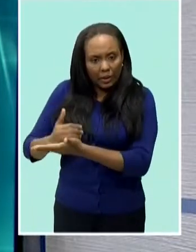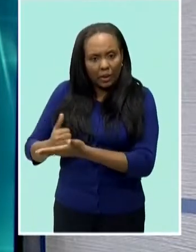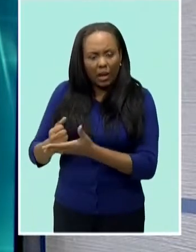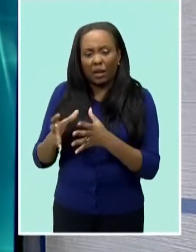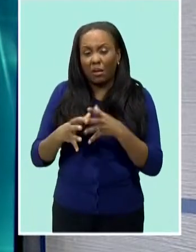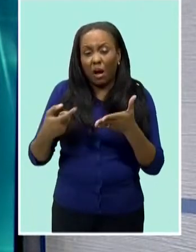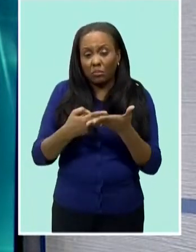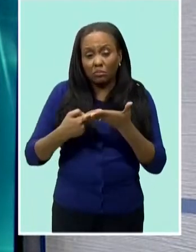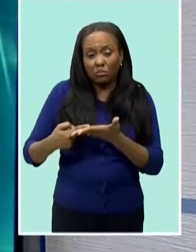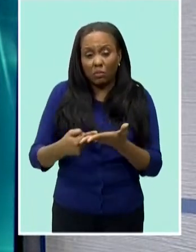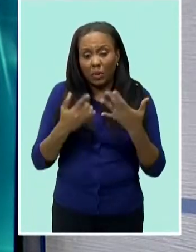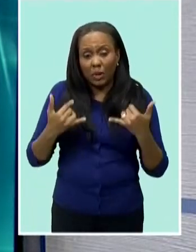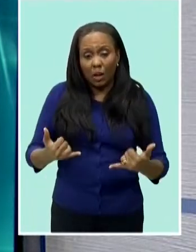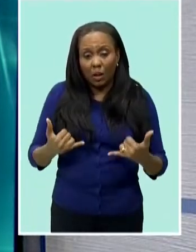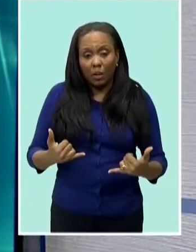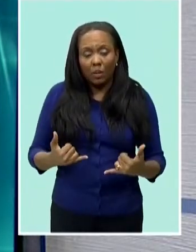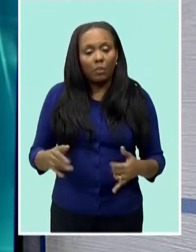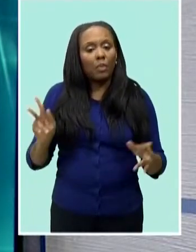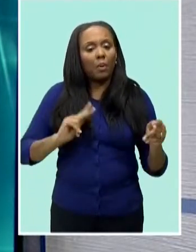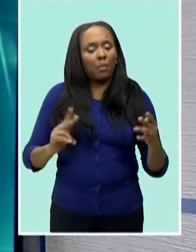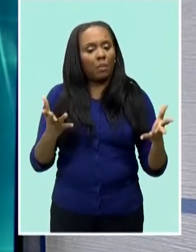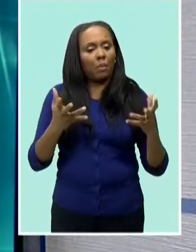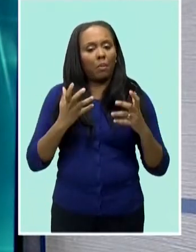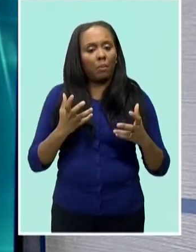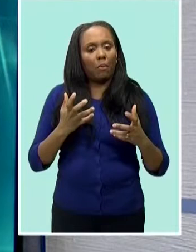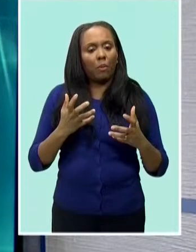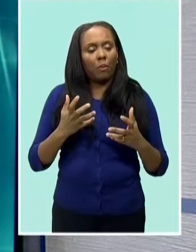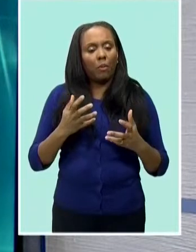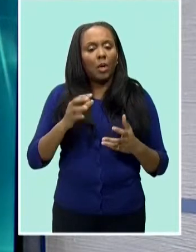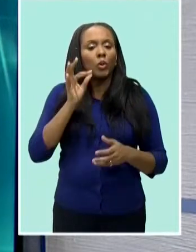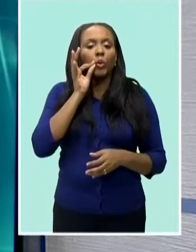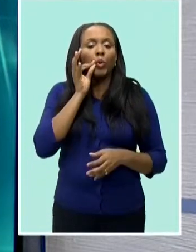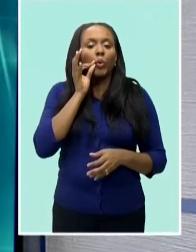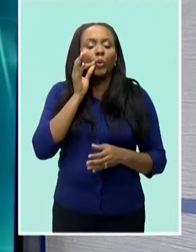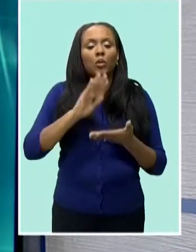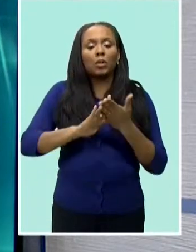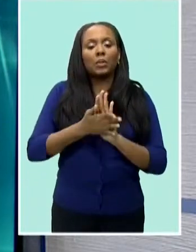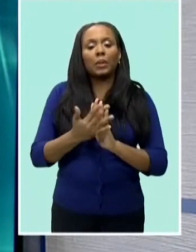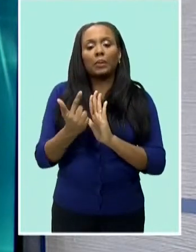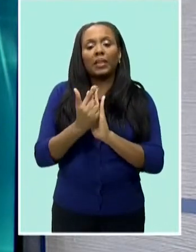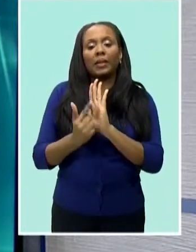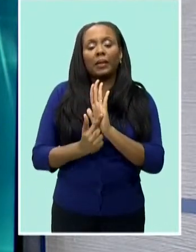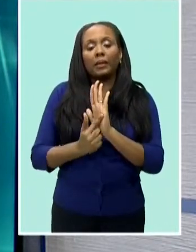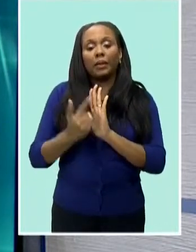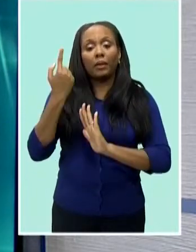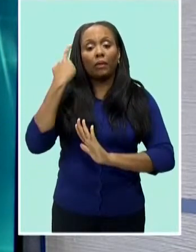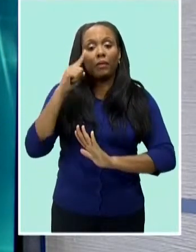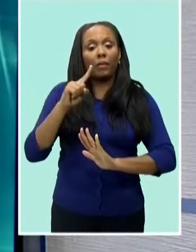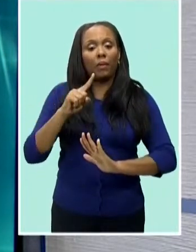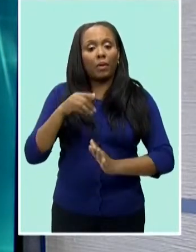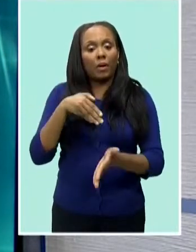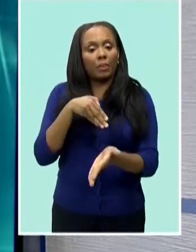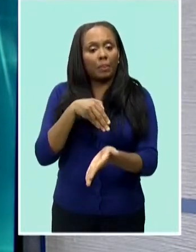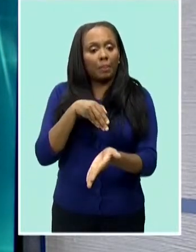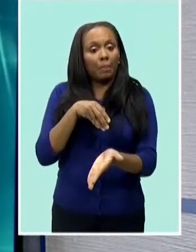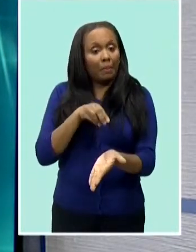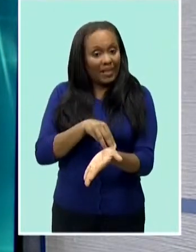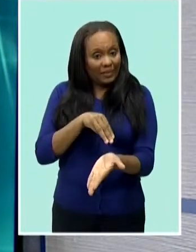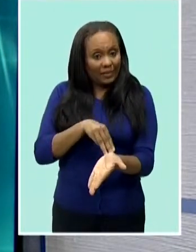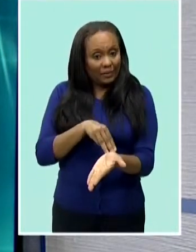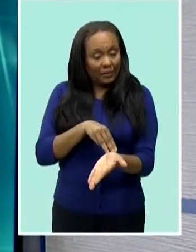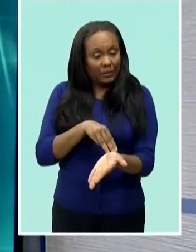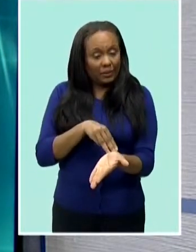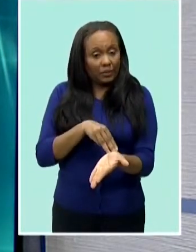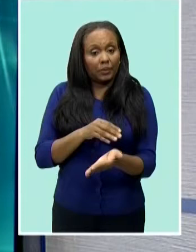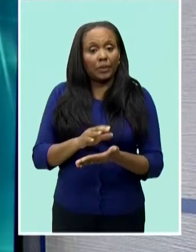much heated debate as the issue of legalizing the use of ganja for medical purposes is advancing. Several